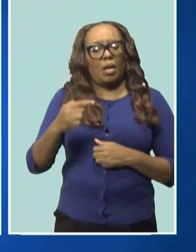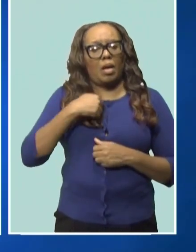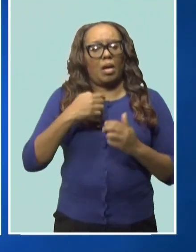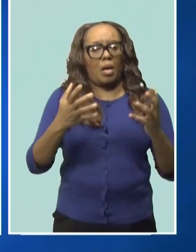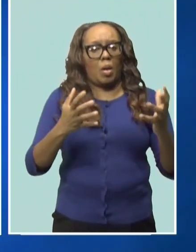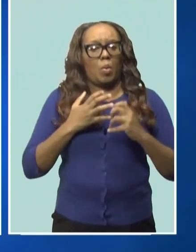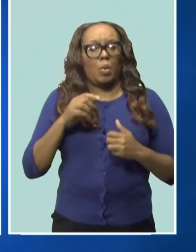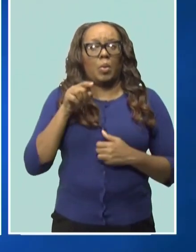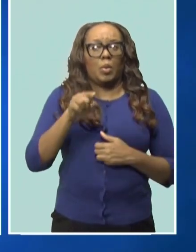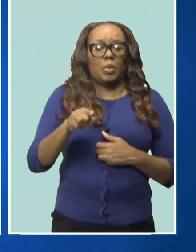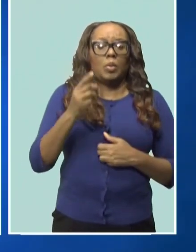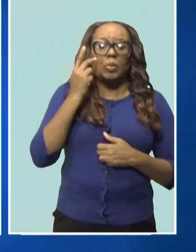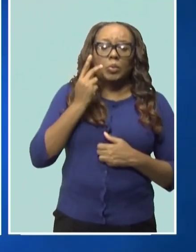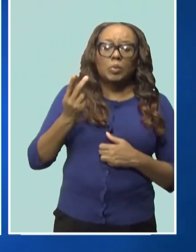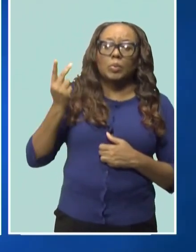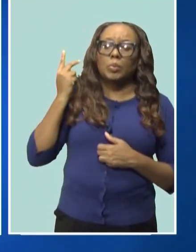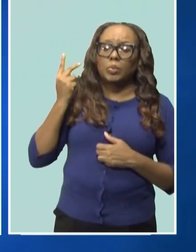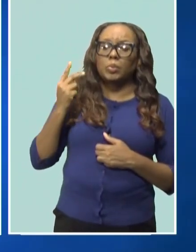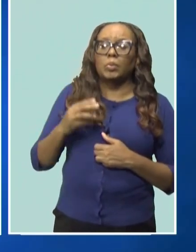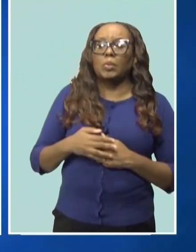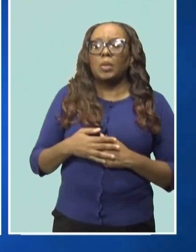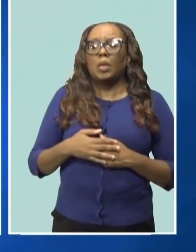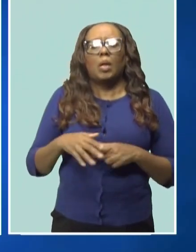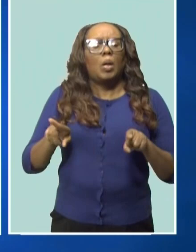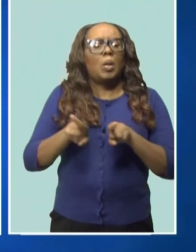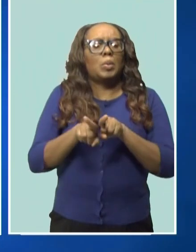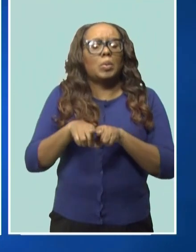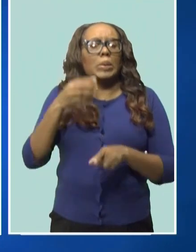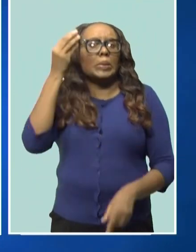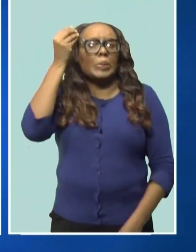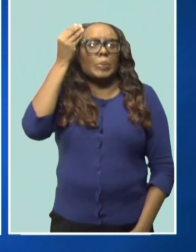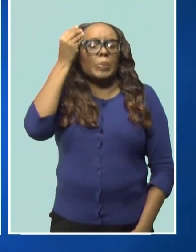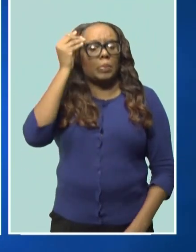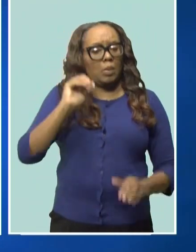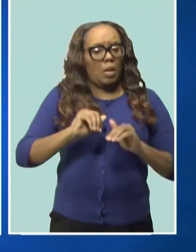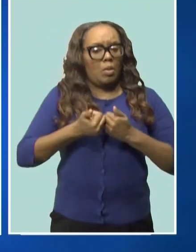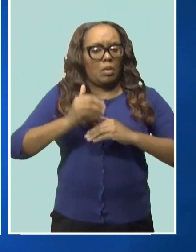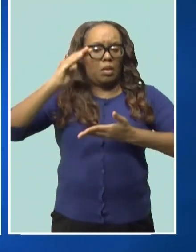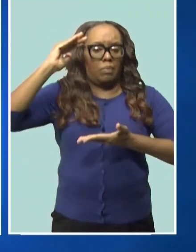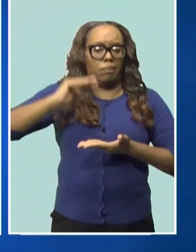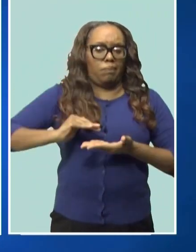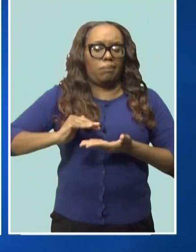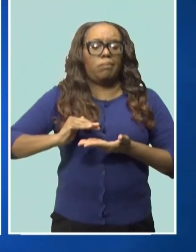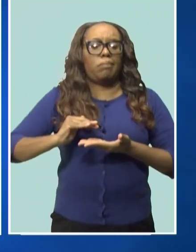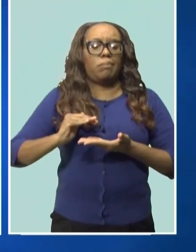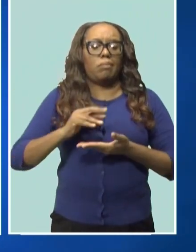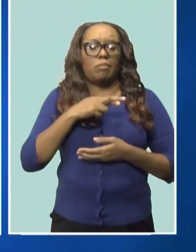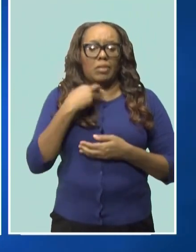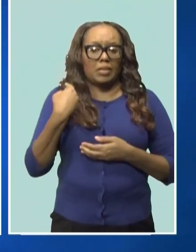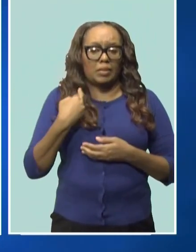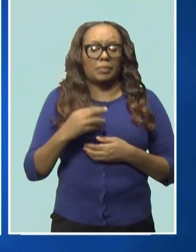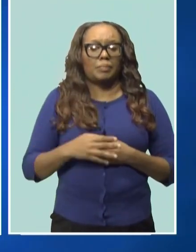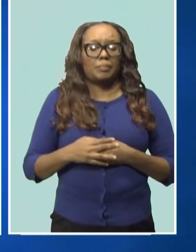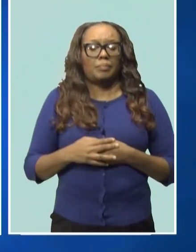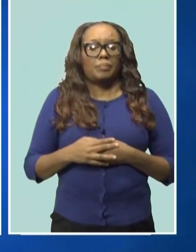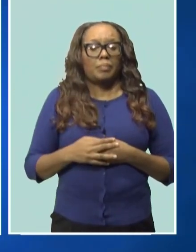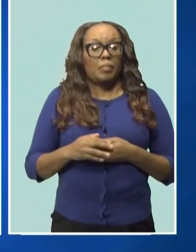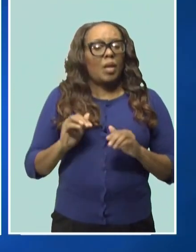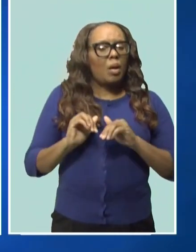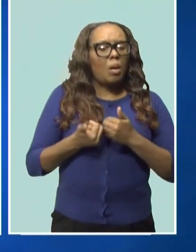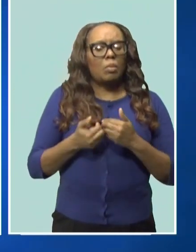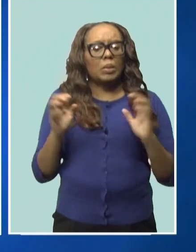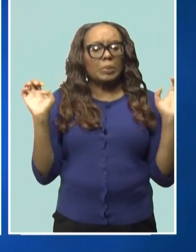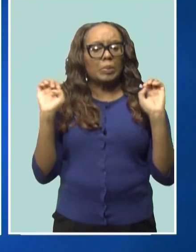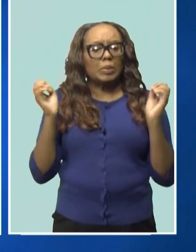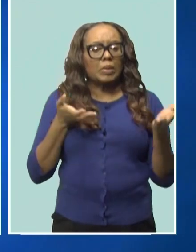you as the media can refine your procedures to support effective risk communication to the public. How can emergency